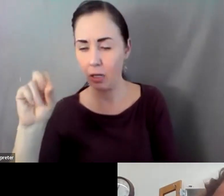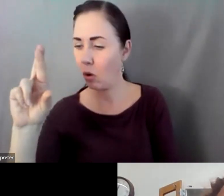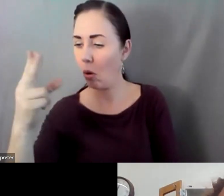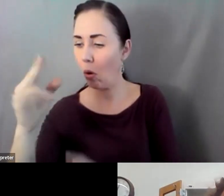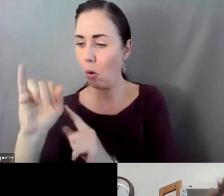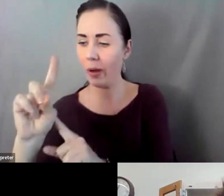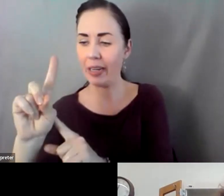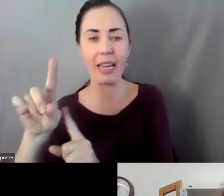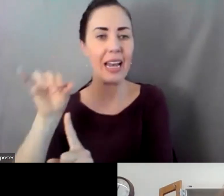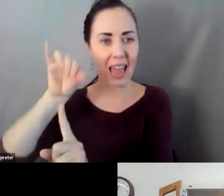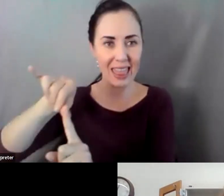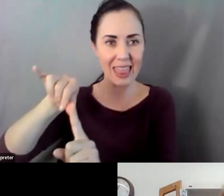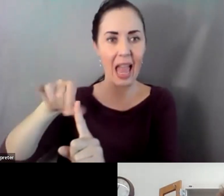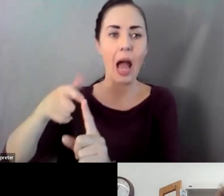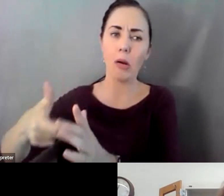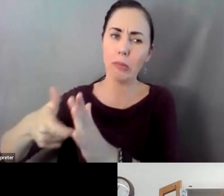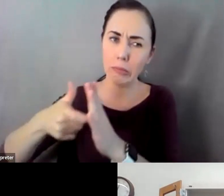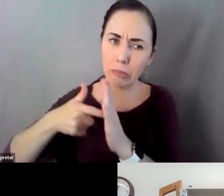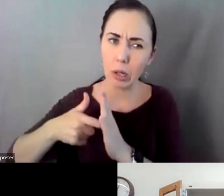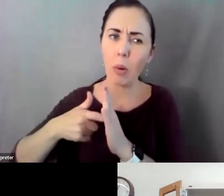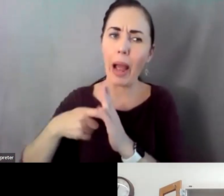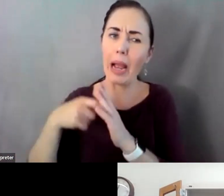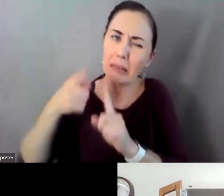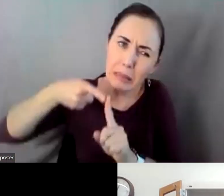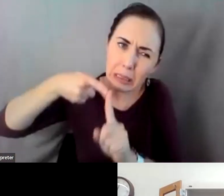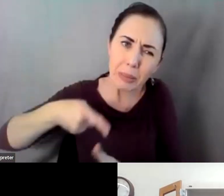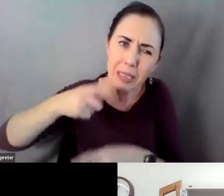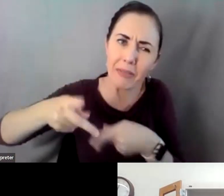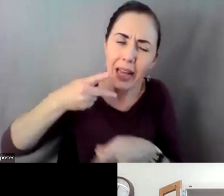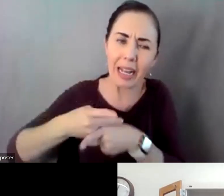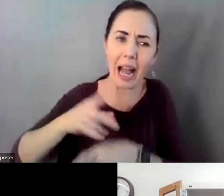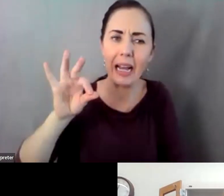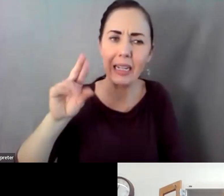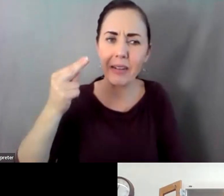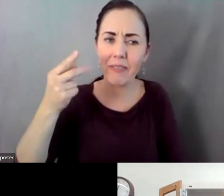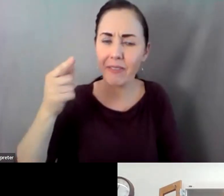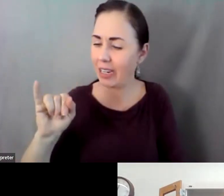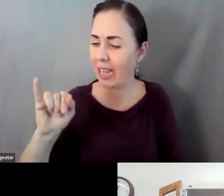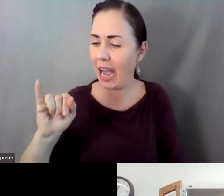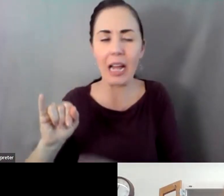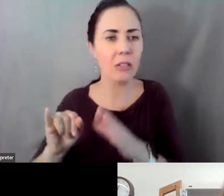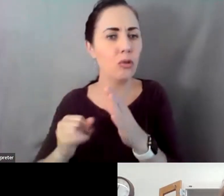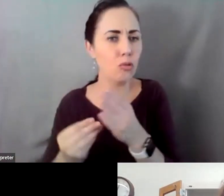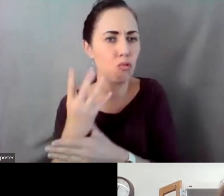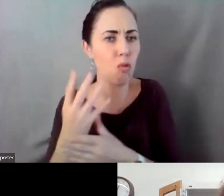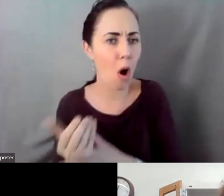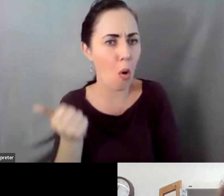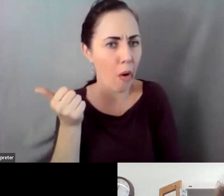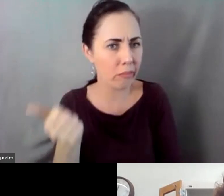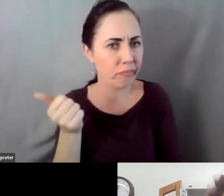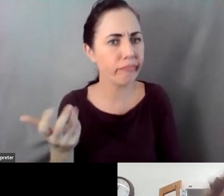group of plants that needs specific fungi. Just the right fungus has to be there in order for the orchid to be able to grow